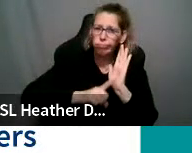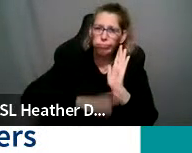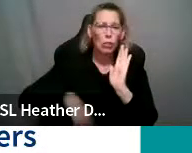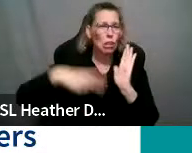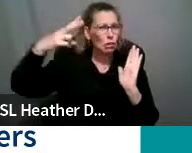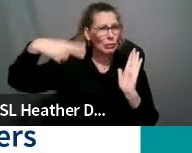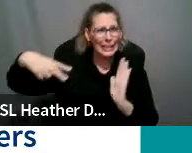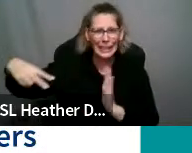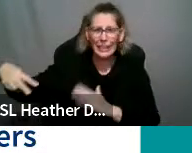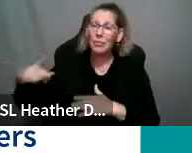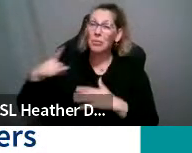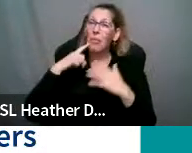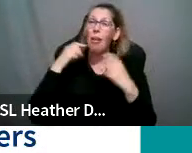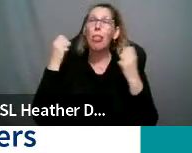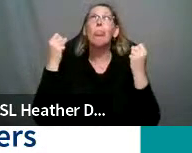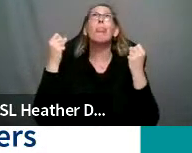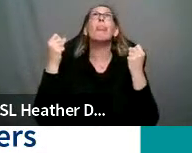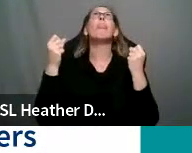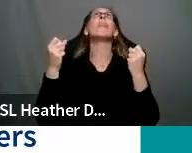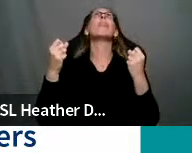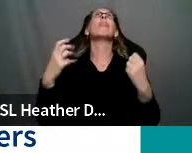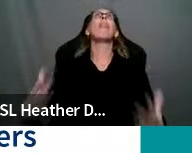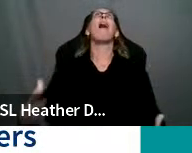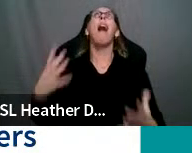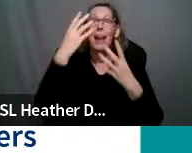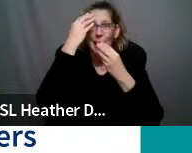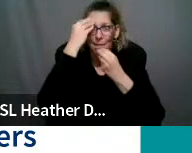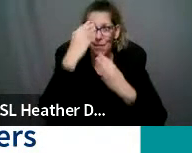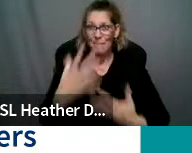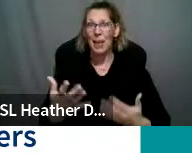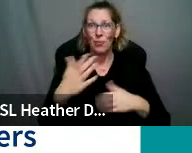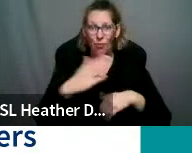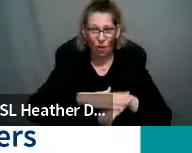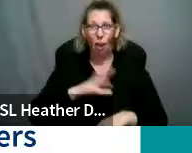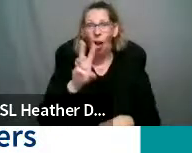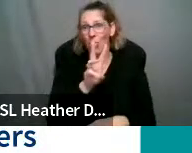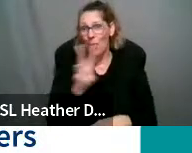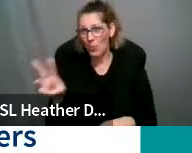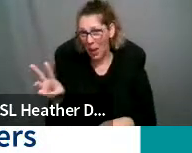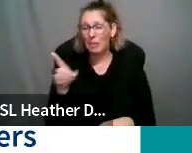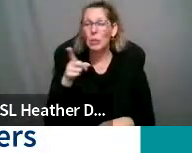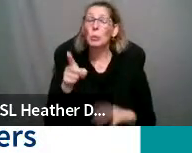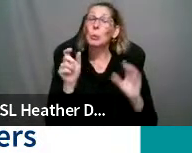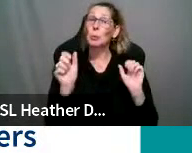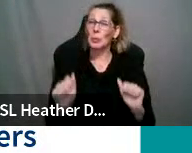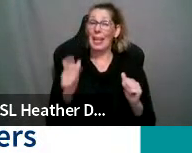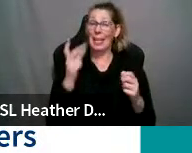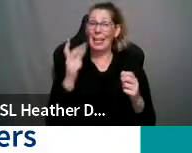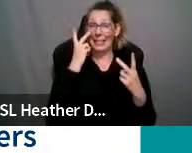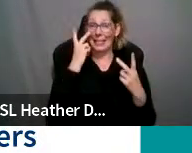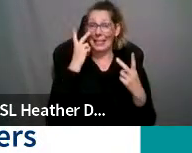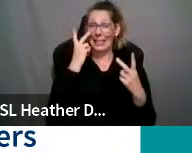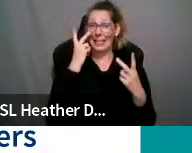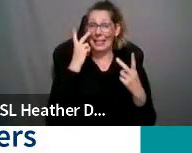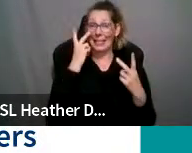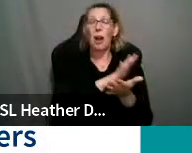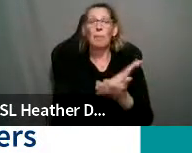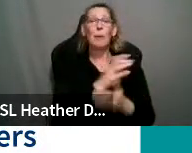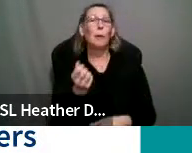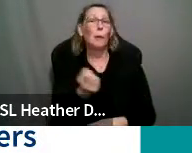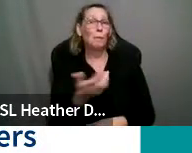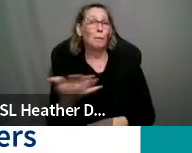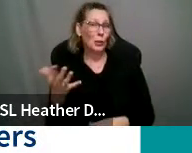There is a lot of information that is on our website, and there are a few ways that you can view this document. So you can